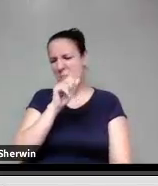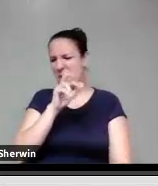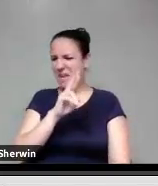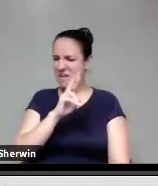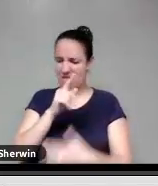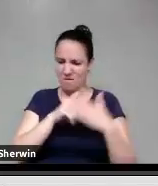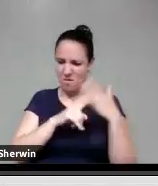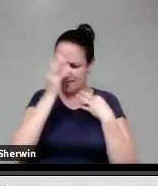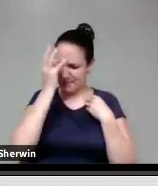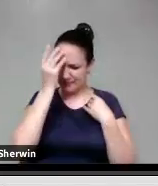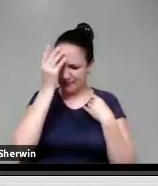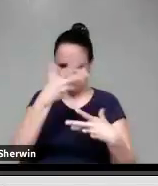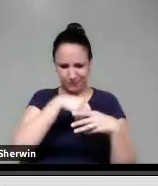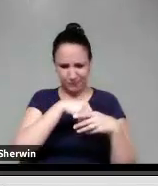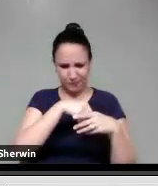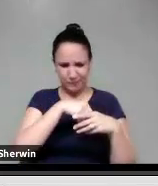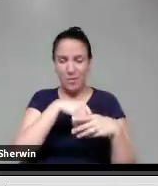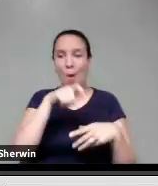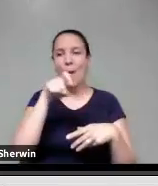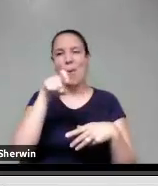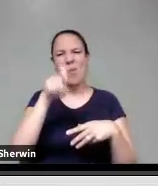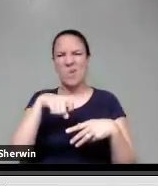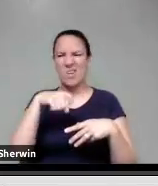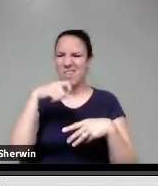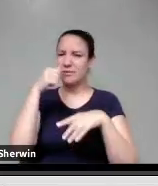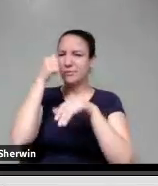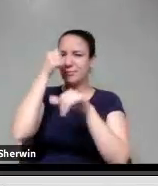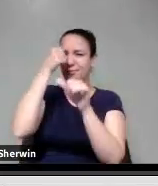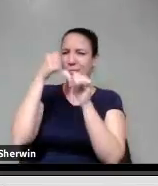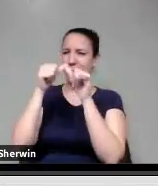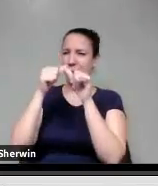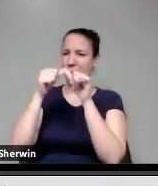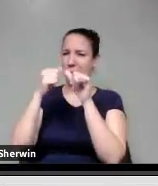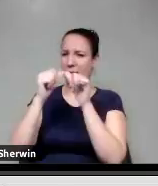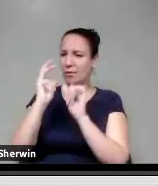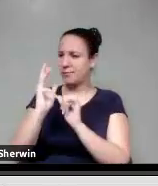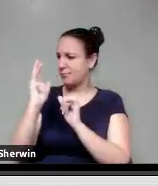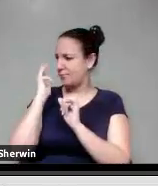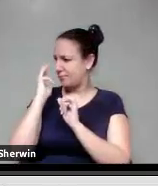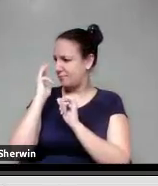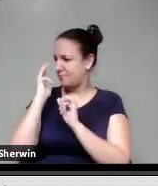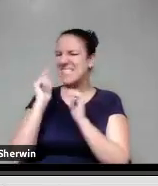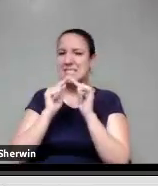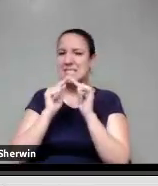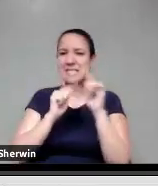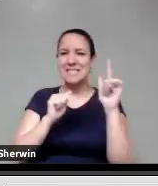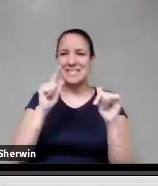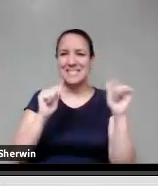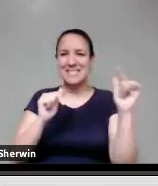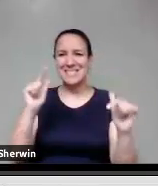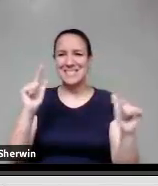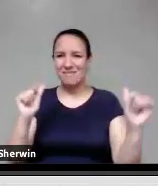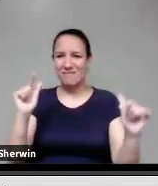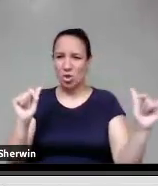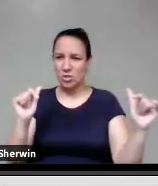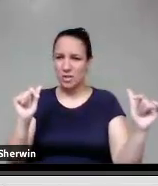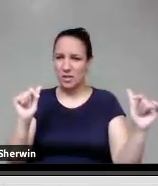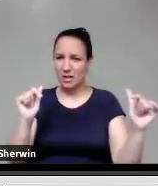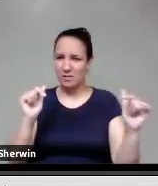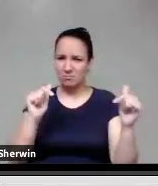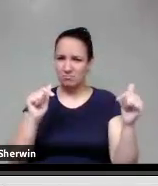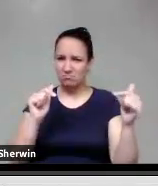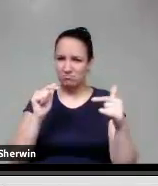mind for me is we need to refresh ourselves a bit on what diversity are we trying to involve in our